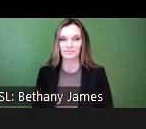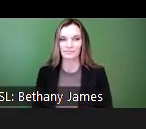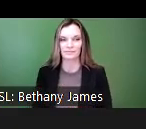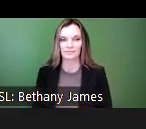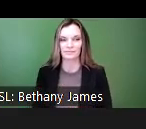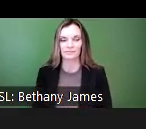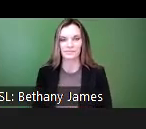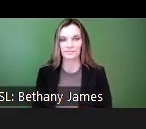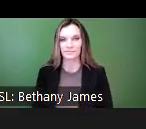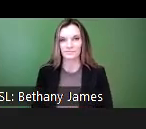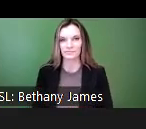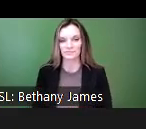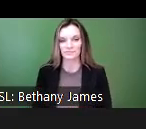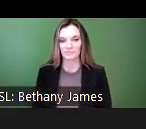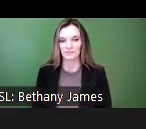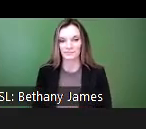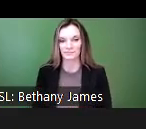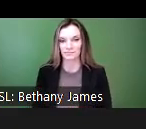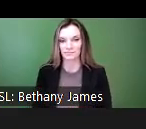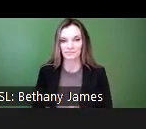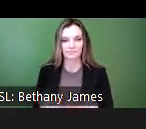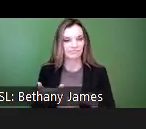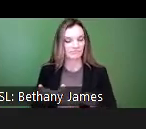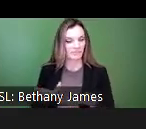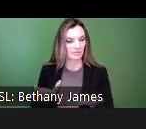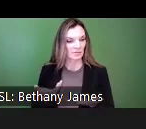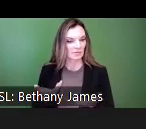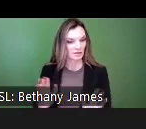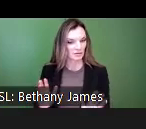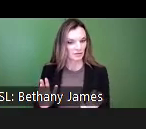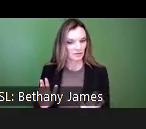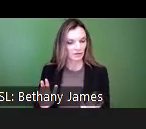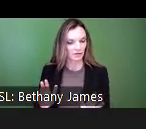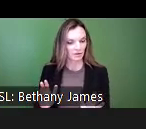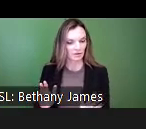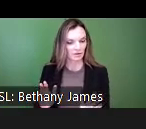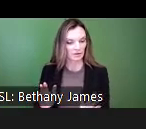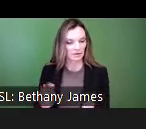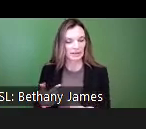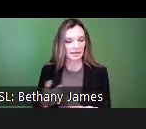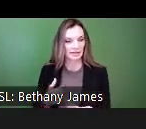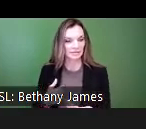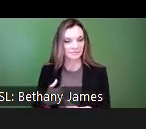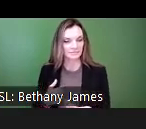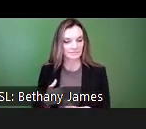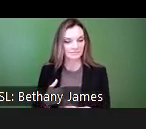That's really all. I know I don't want to give anything else that may be too specific,